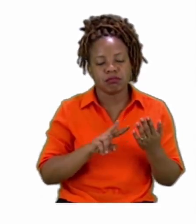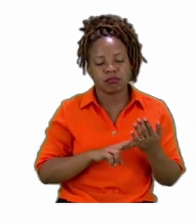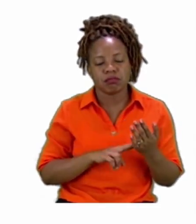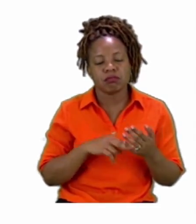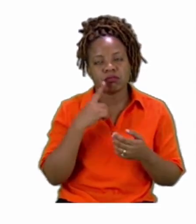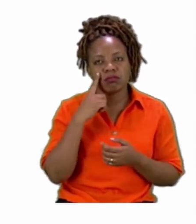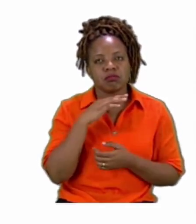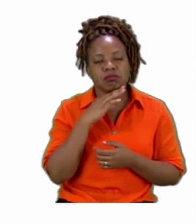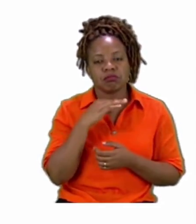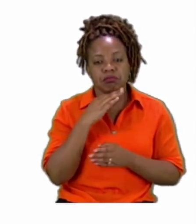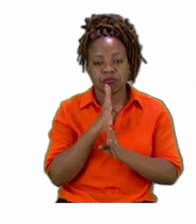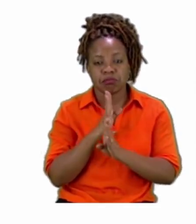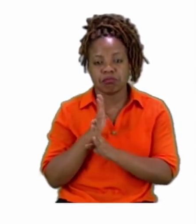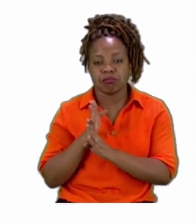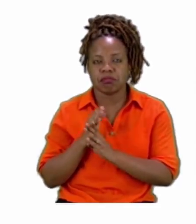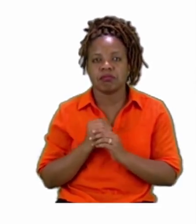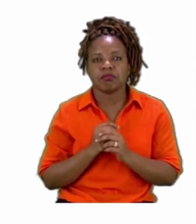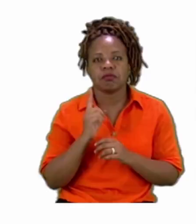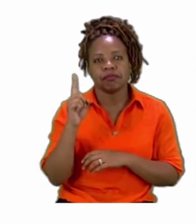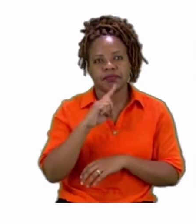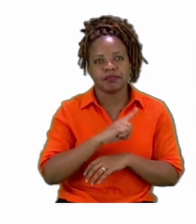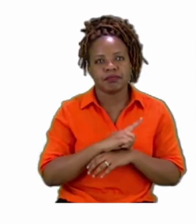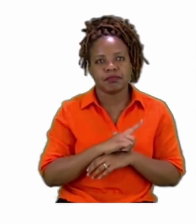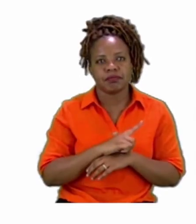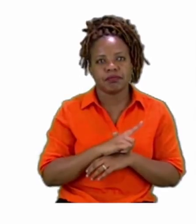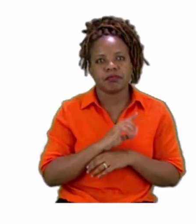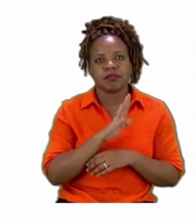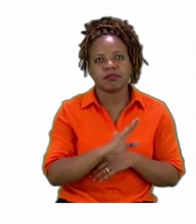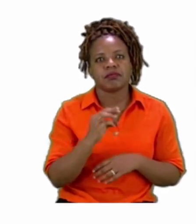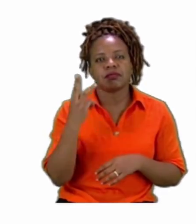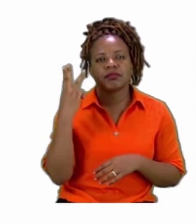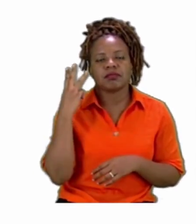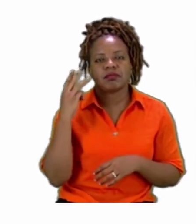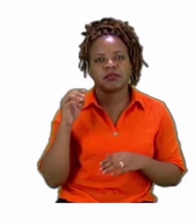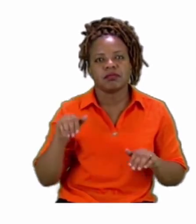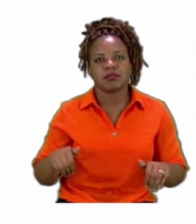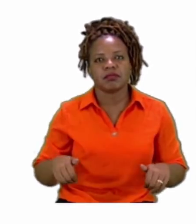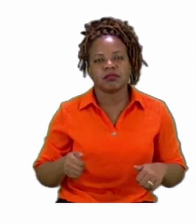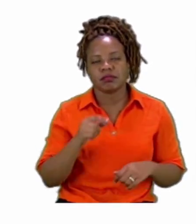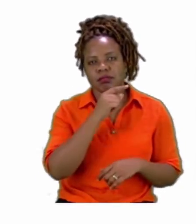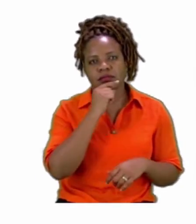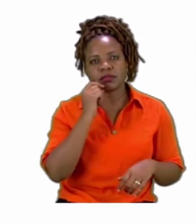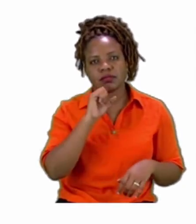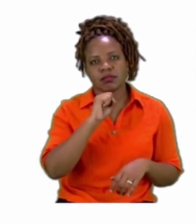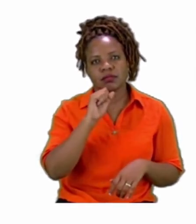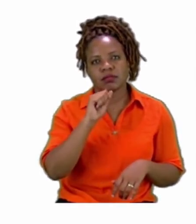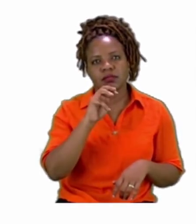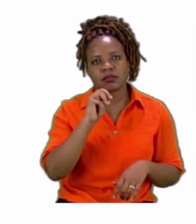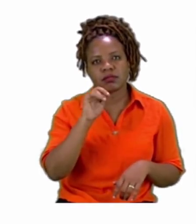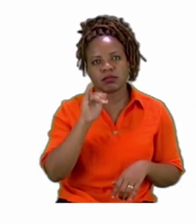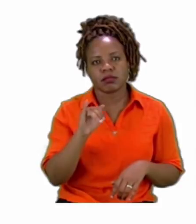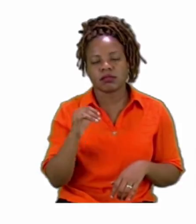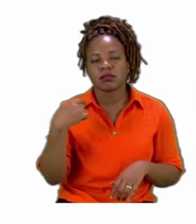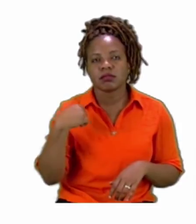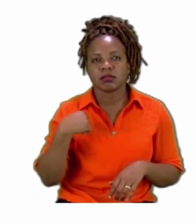making sense. One day, there was a boy called Sammy.